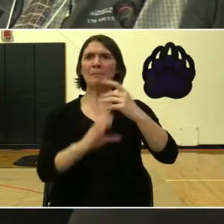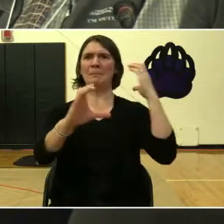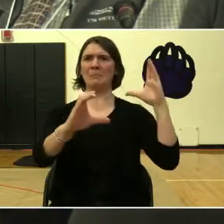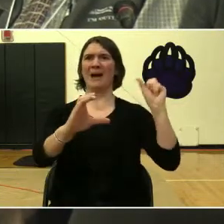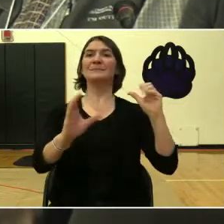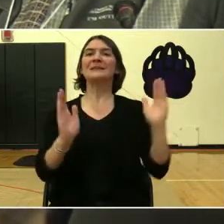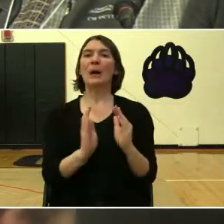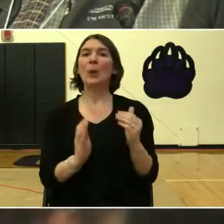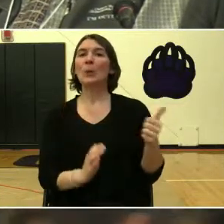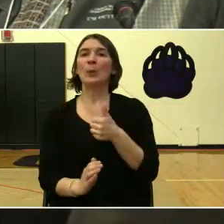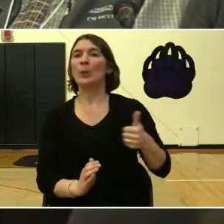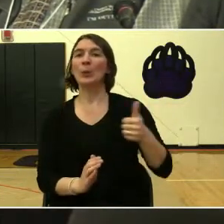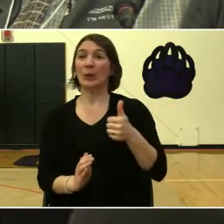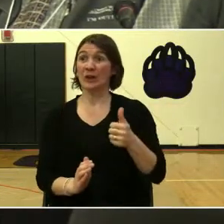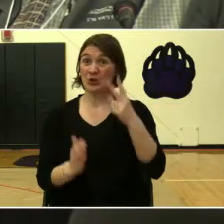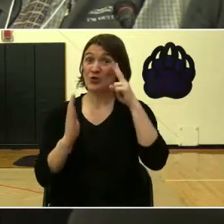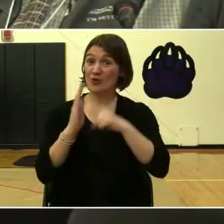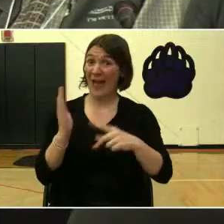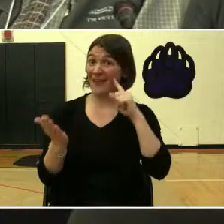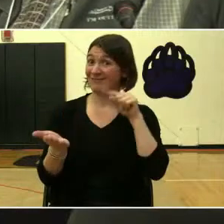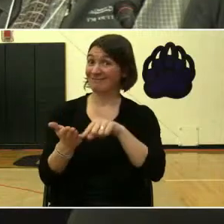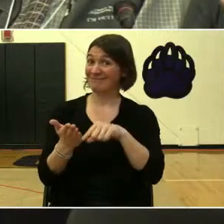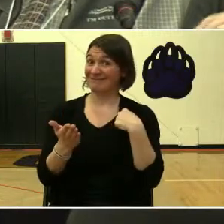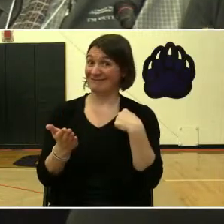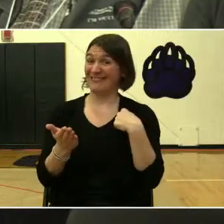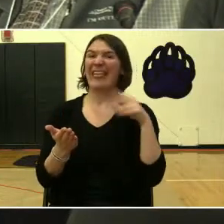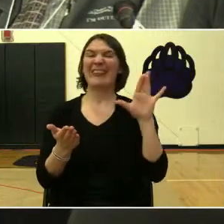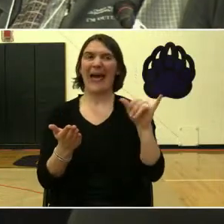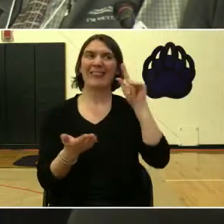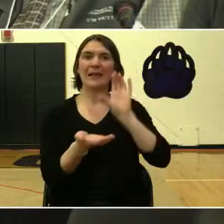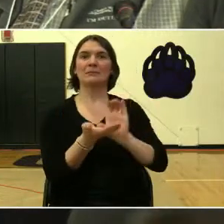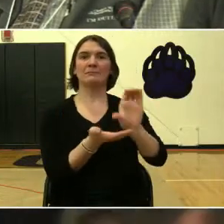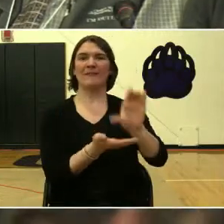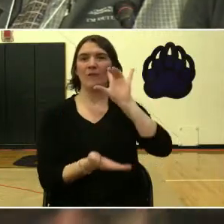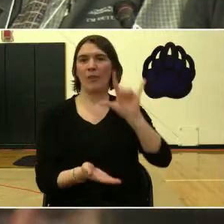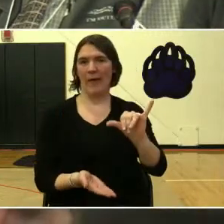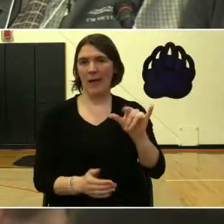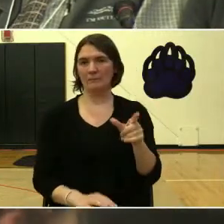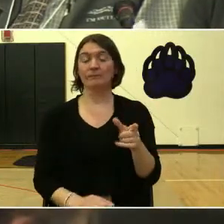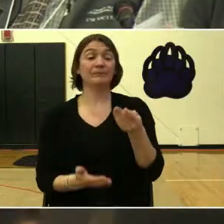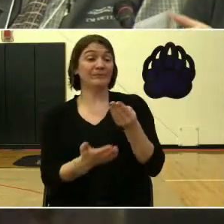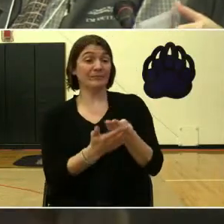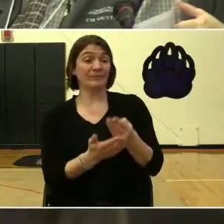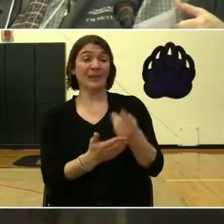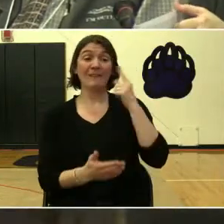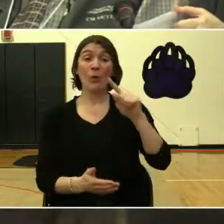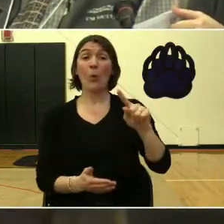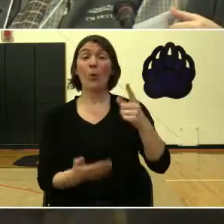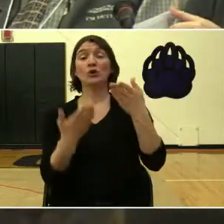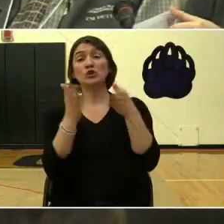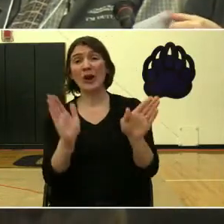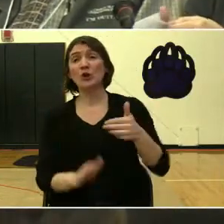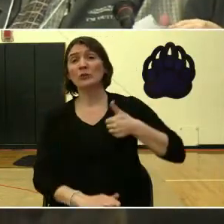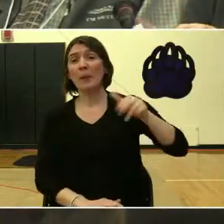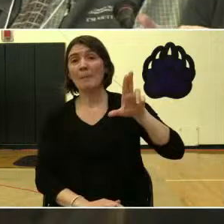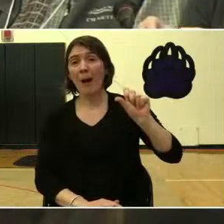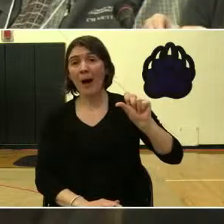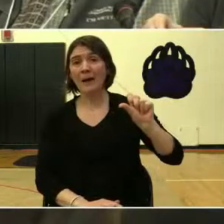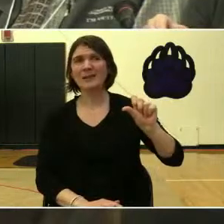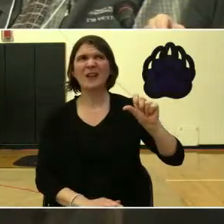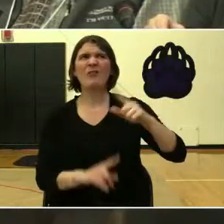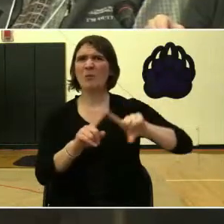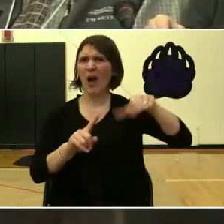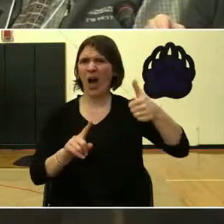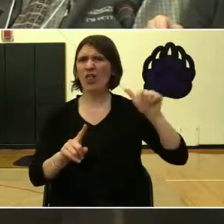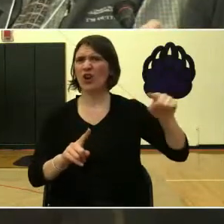days um and I believe that was the reason for their request the funding for the moover is from lots of